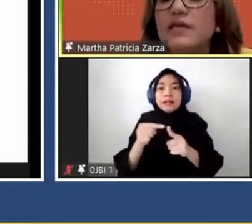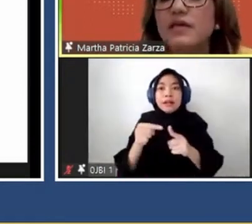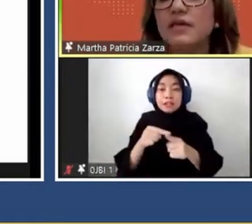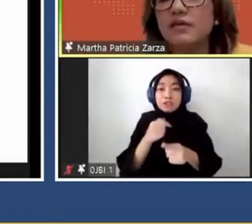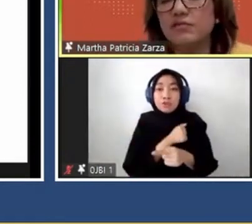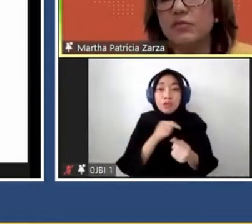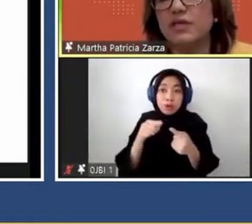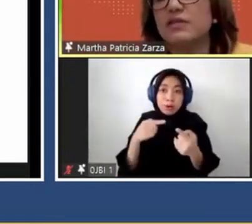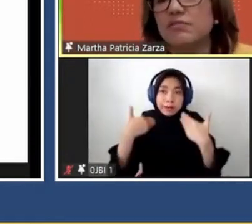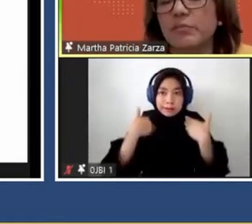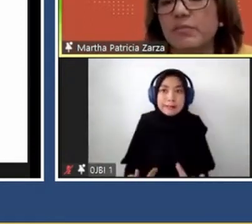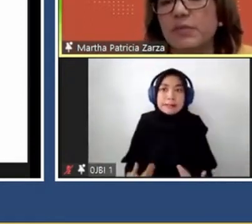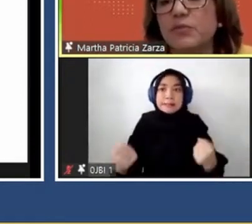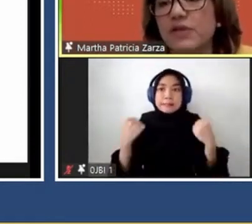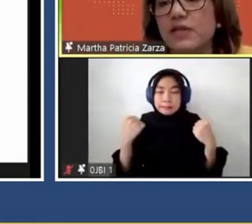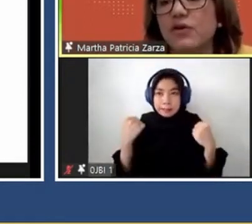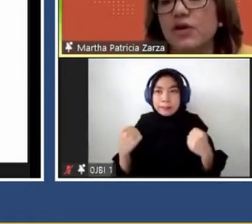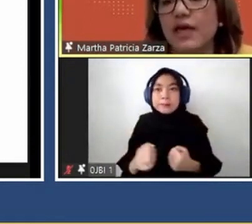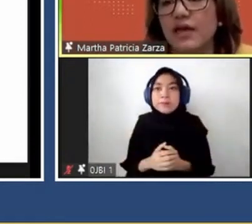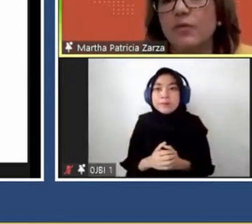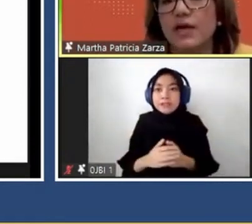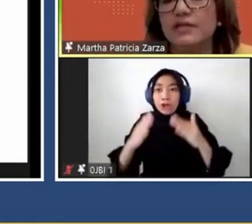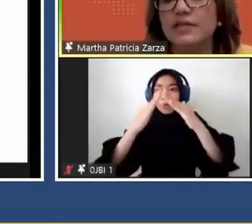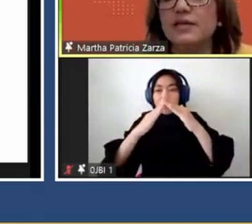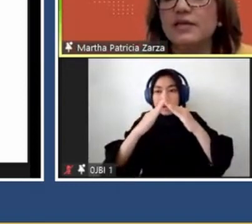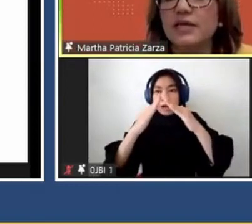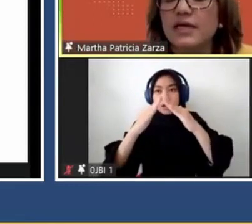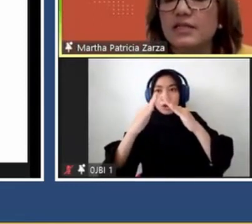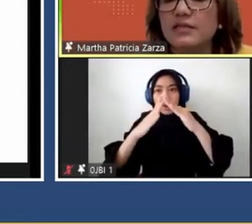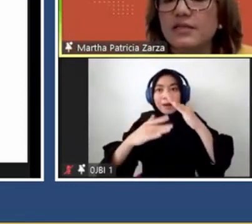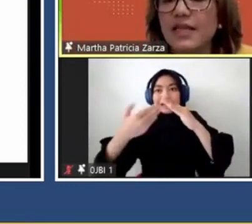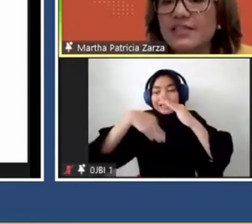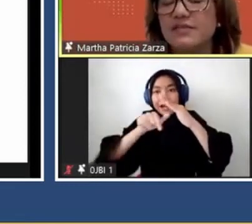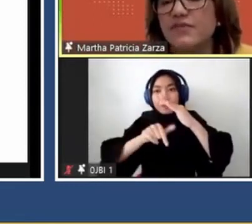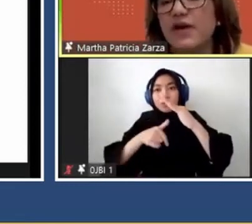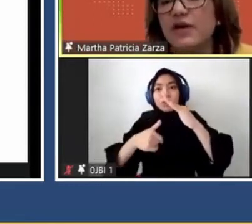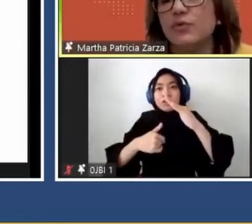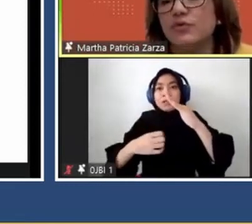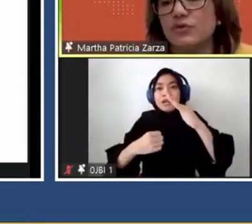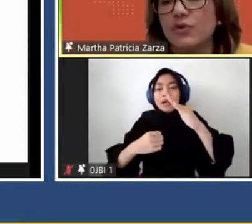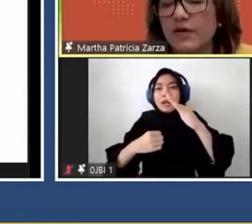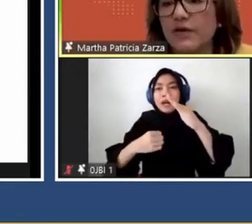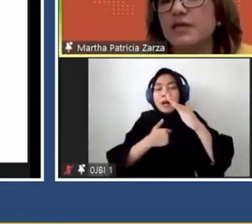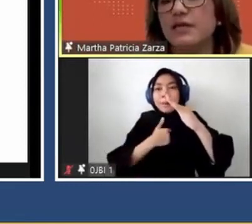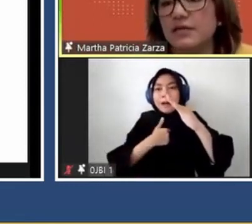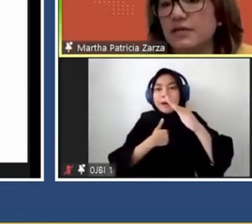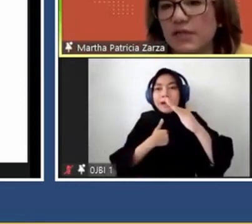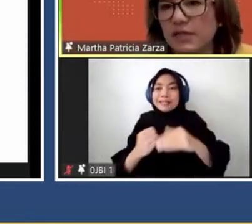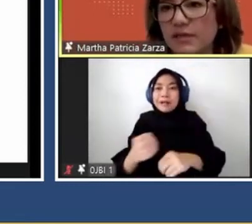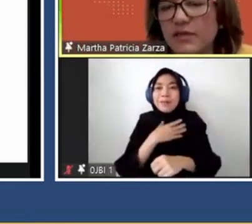health, in improving indoor air quality and less firewood to